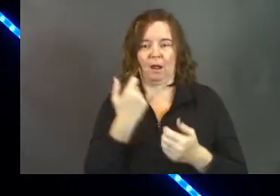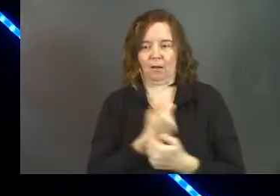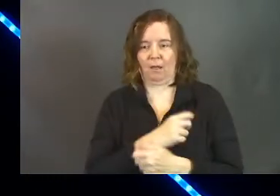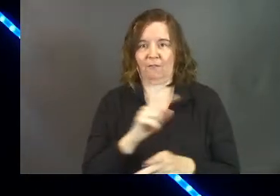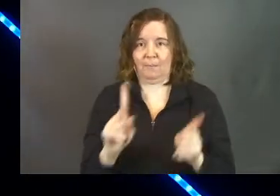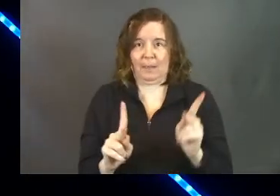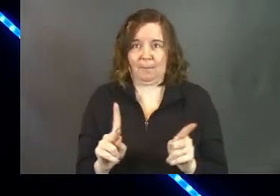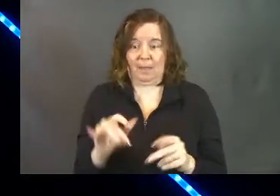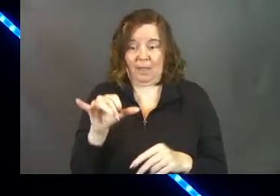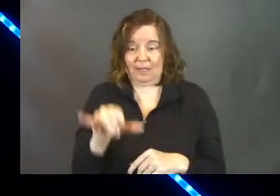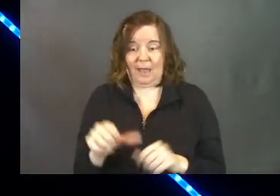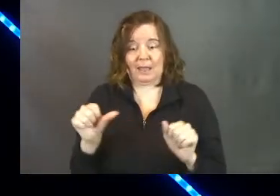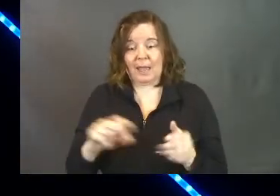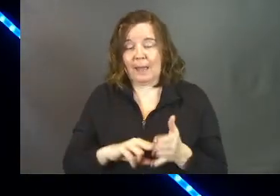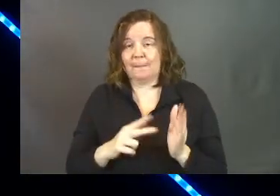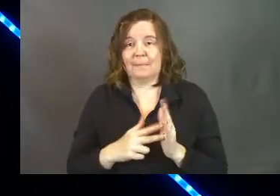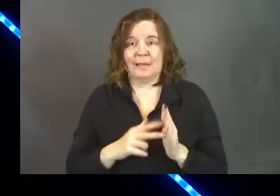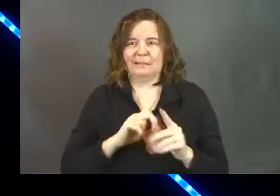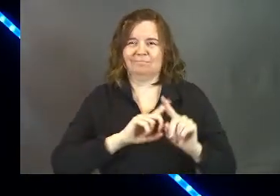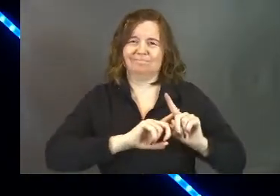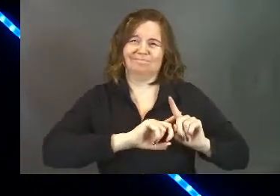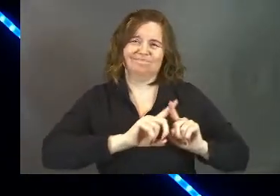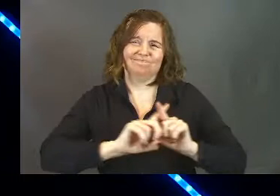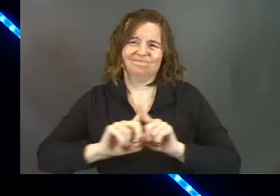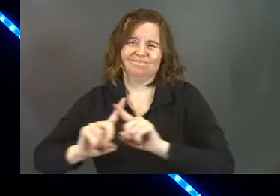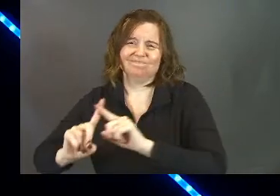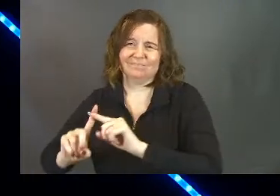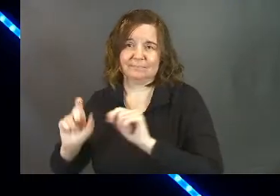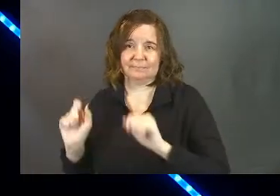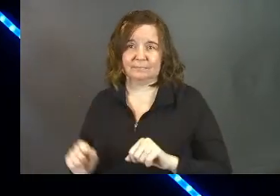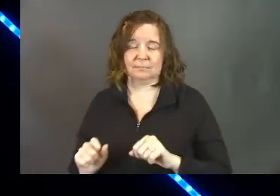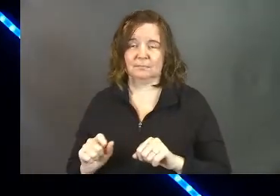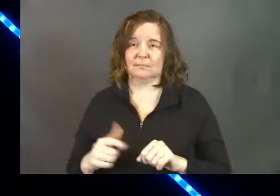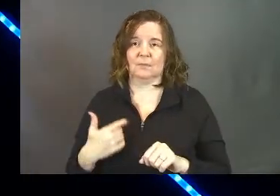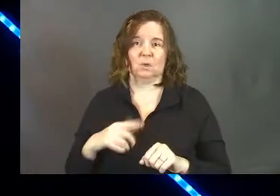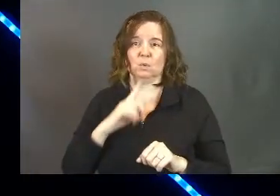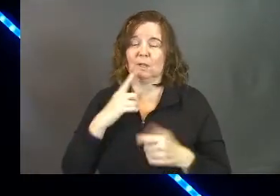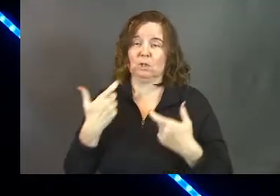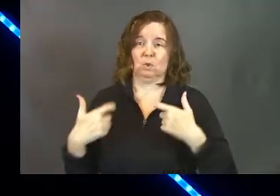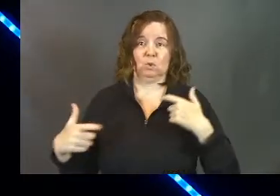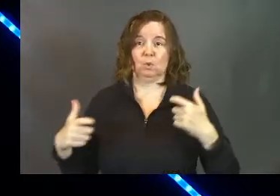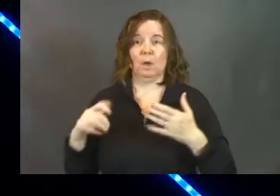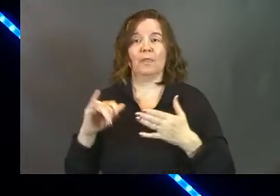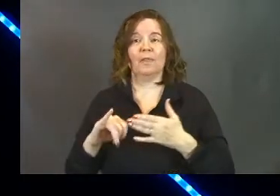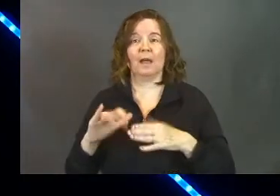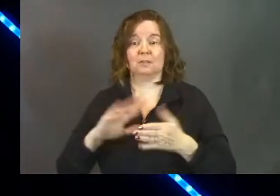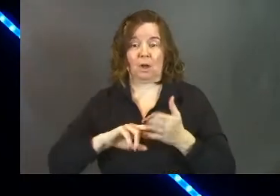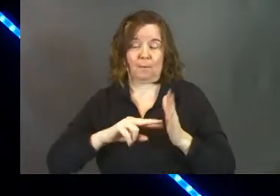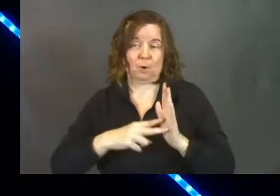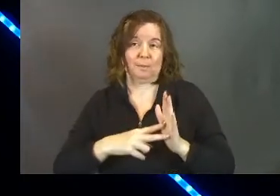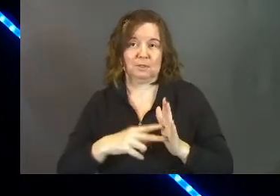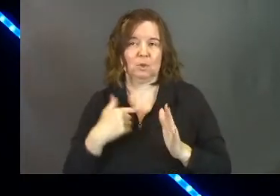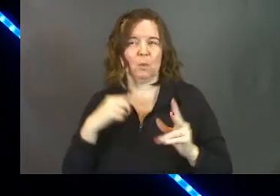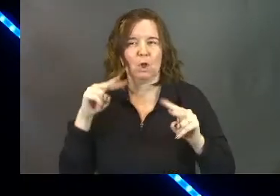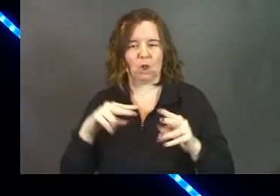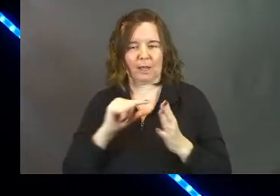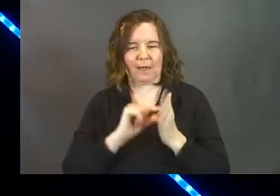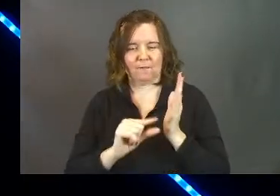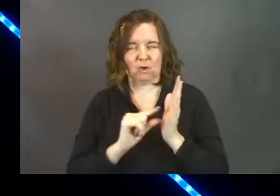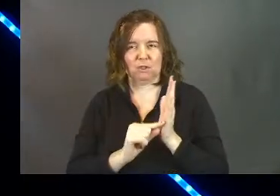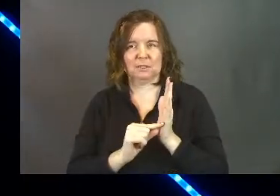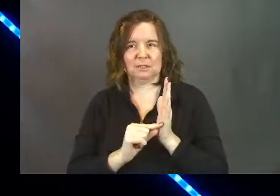people. And that could mean all sorts of things. It's super huge, and that's on purpose. And so we're going to look at a